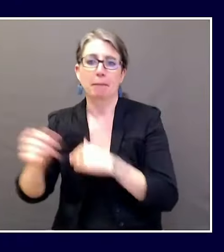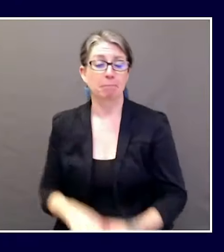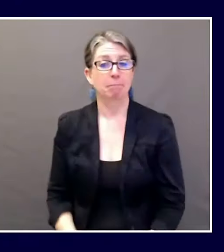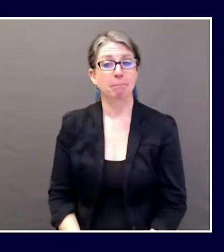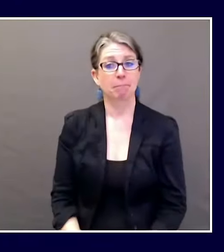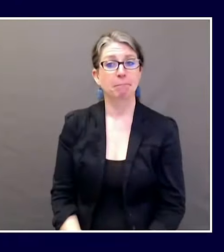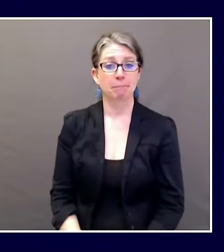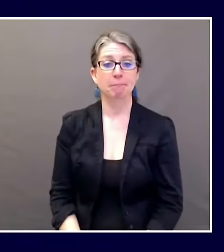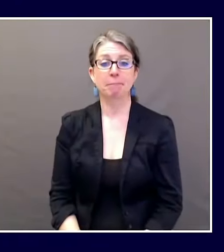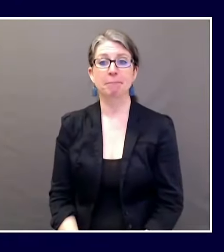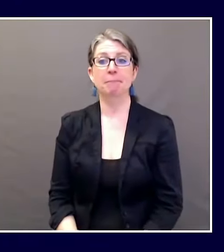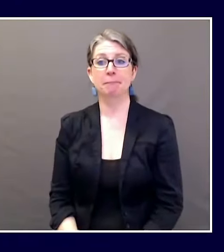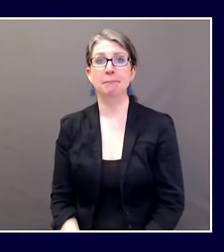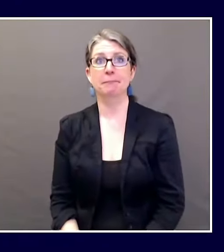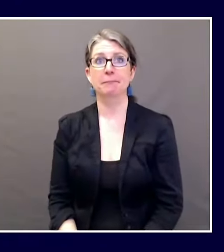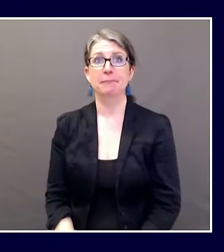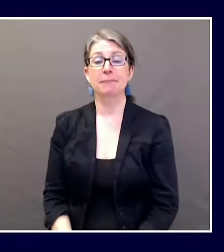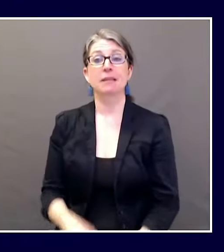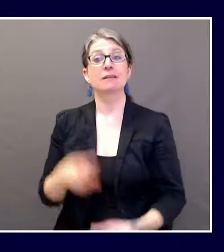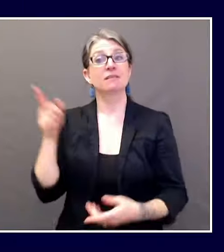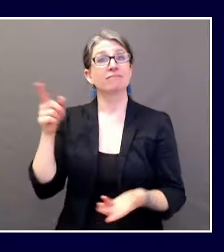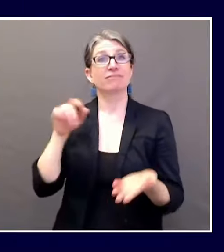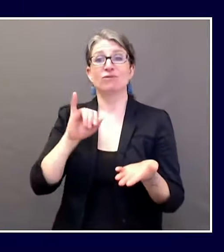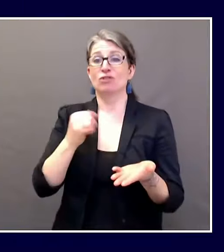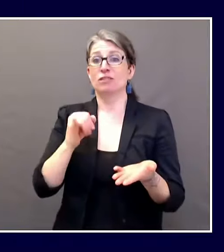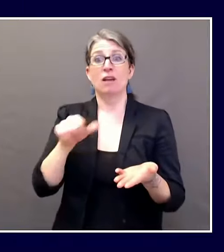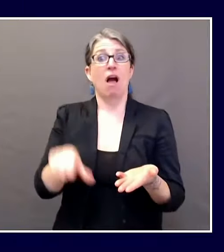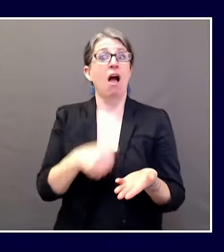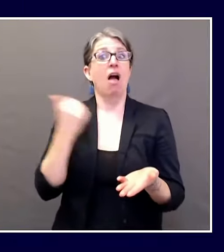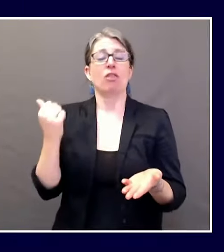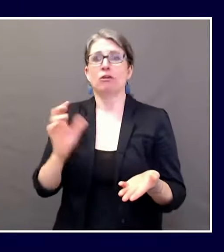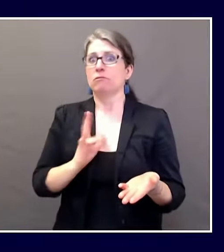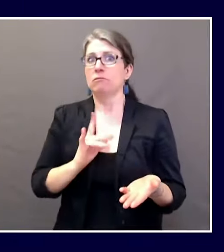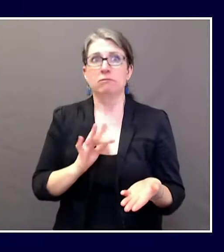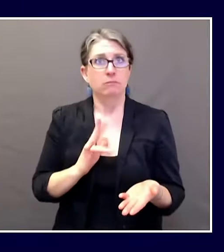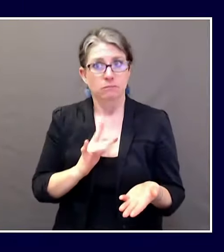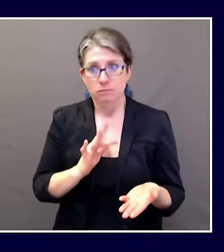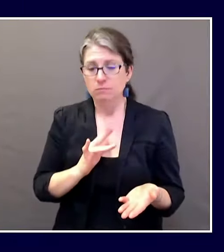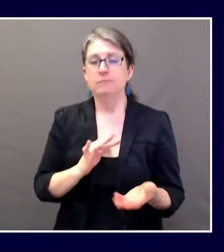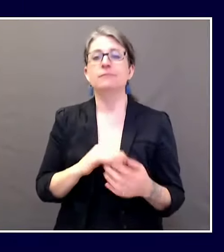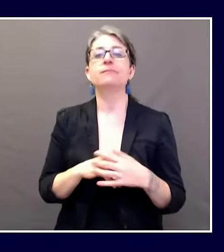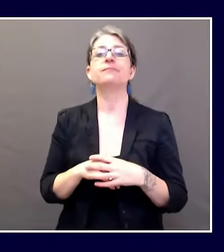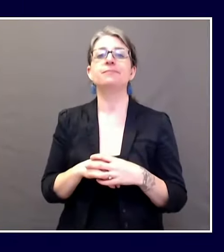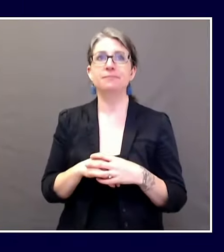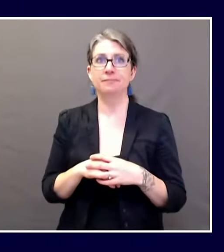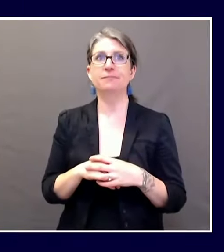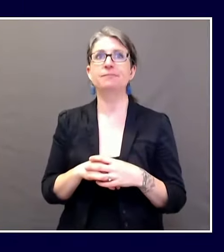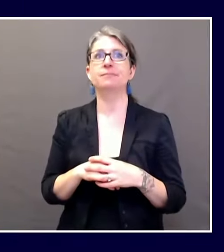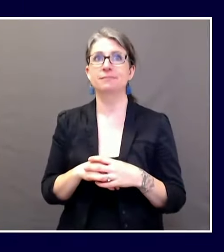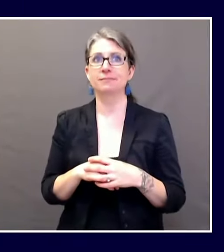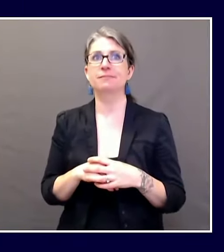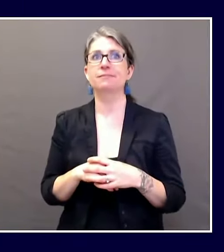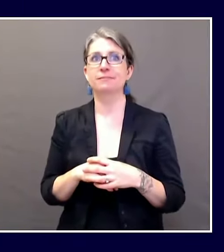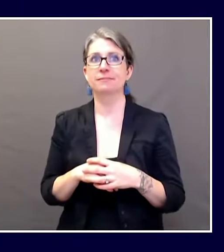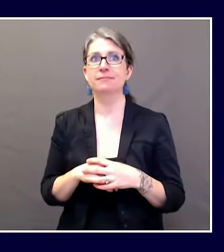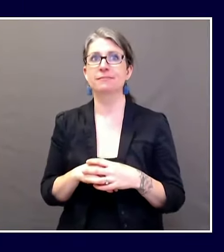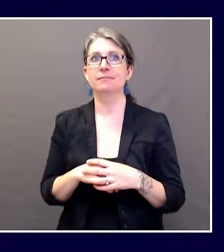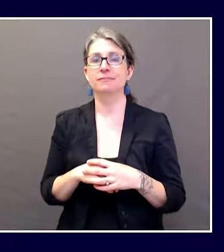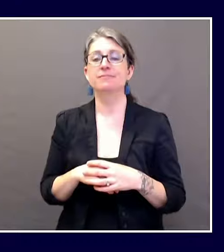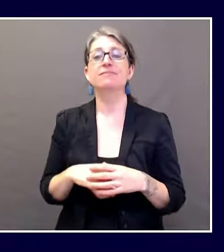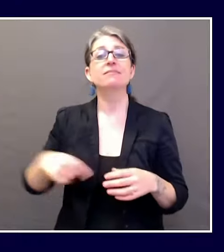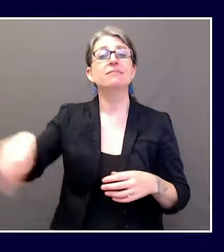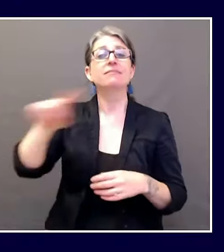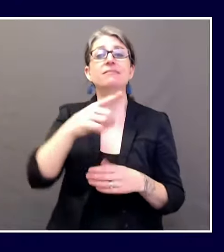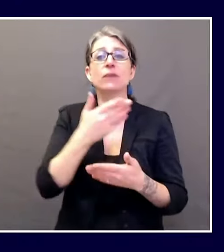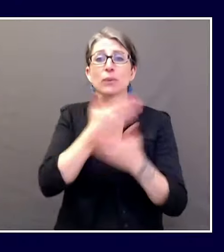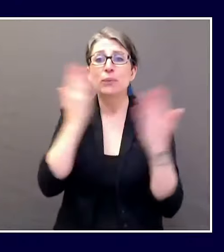same increase in J&J also expands options for people who have transportation or other challenges, who